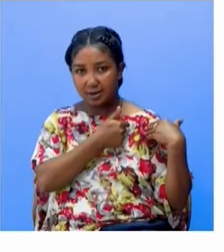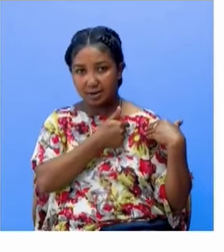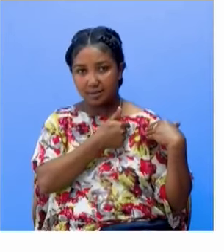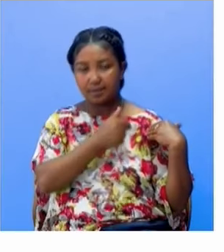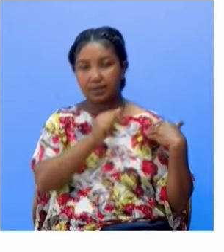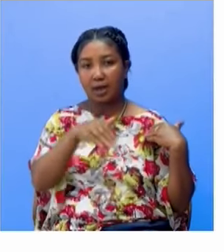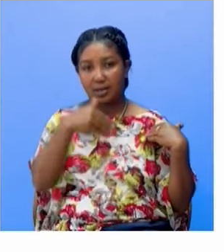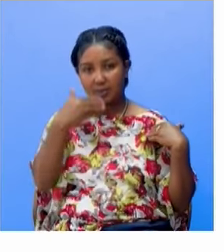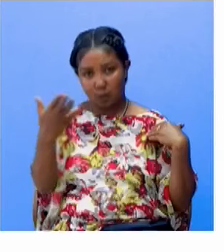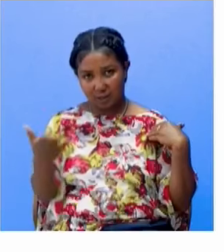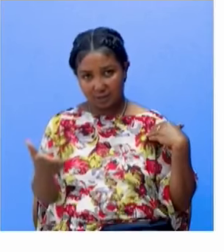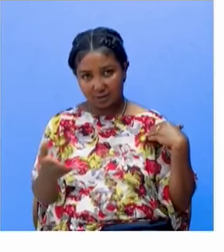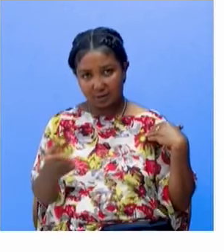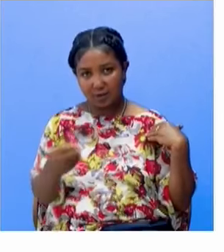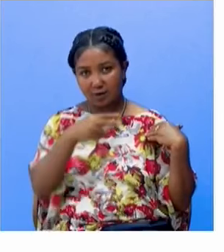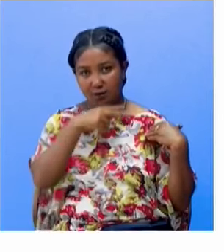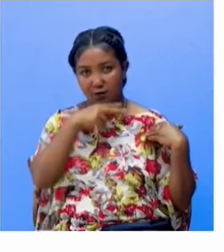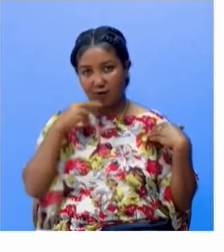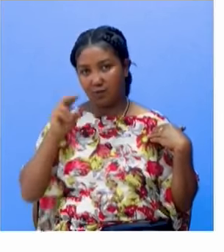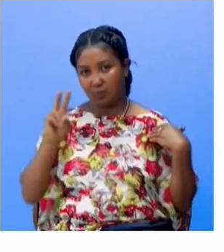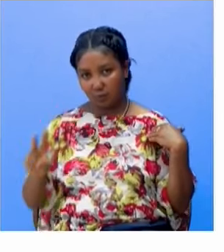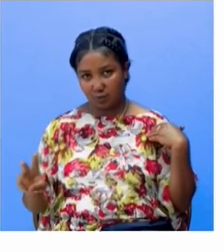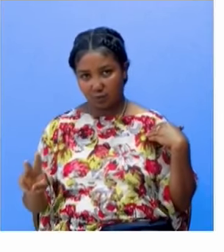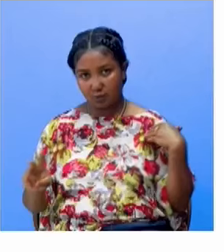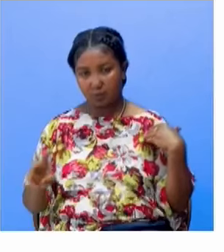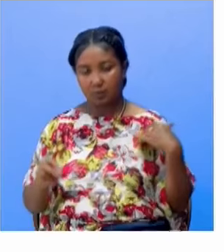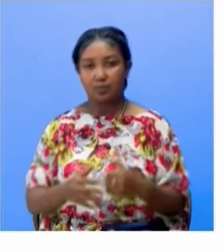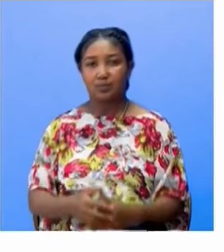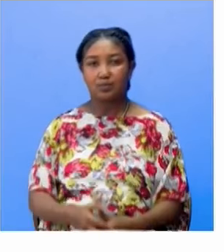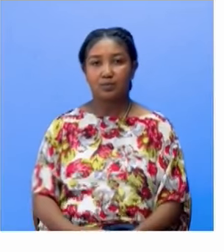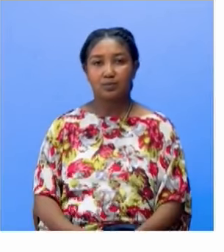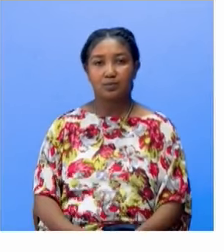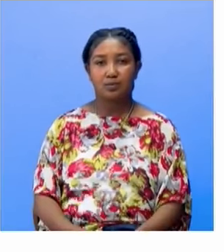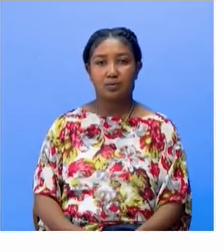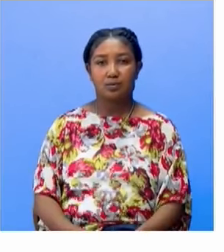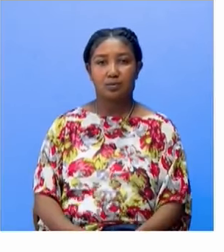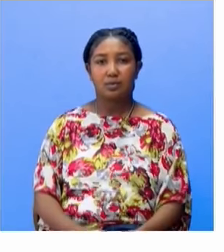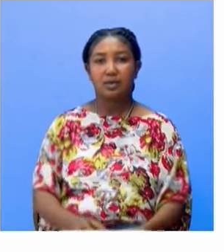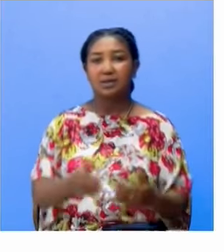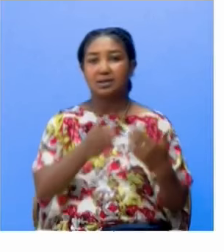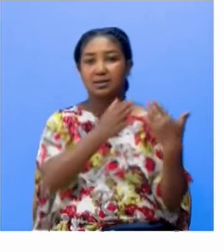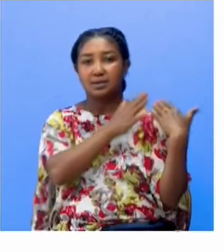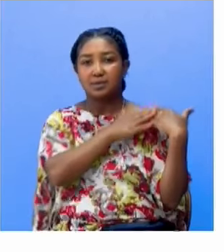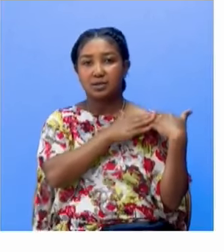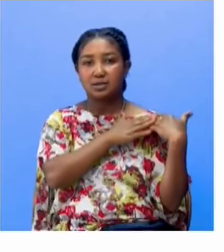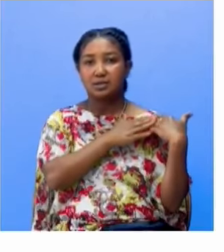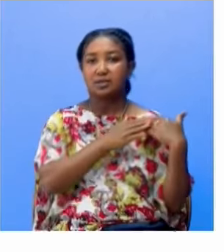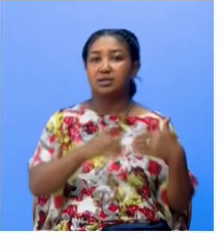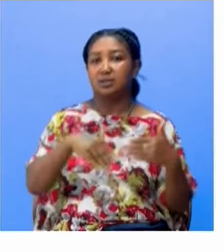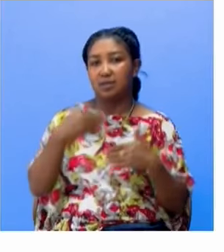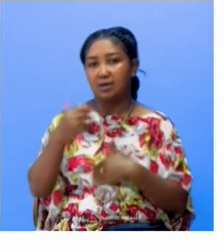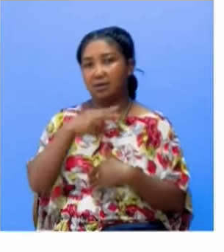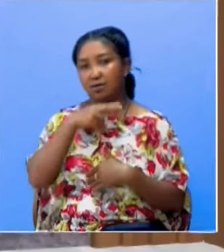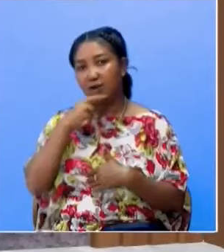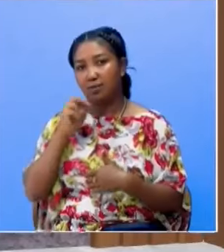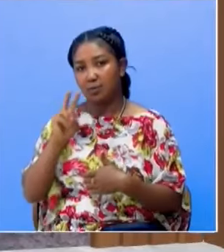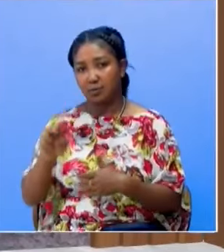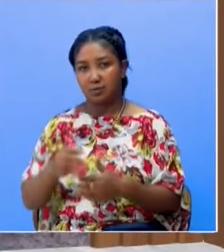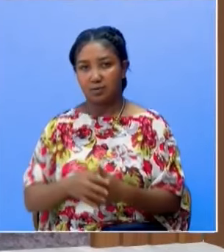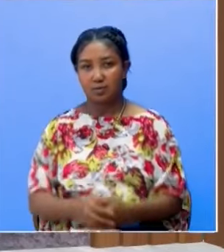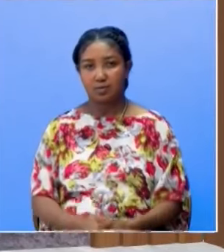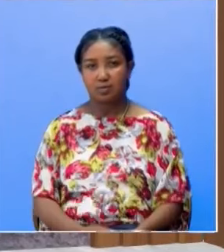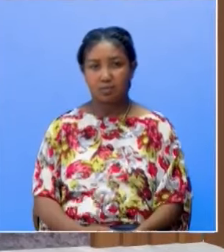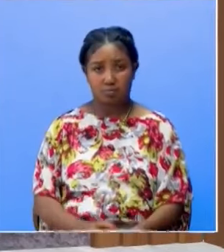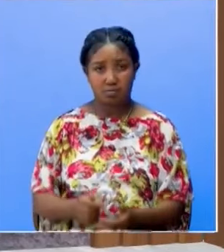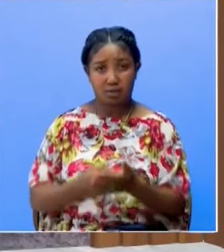Another one is the verb 2. Here is the subject also. Here is the verb 2.